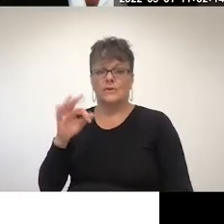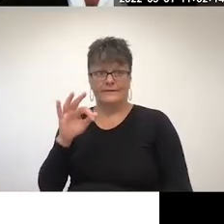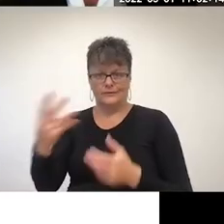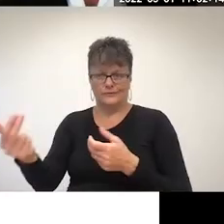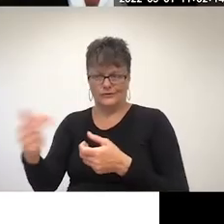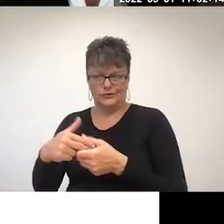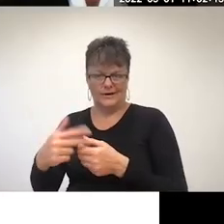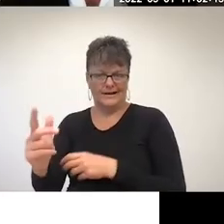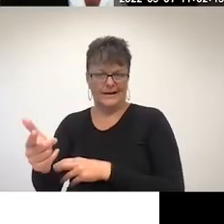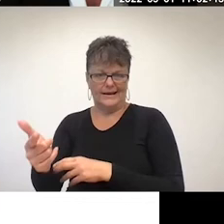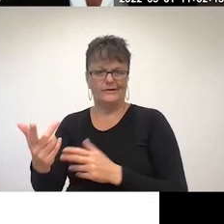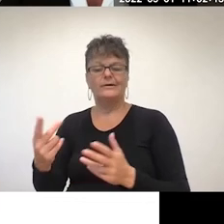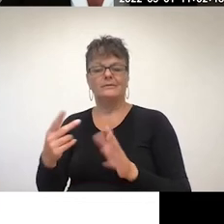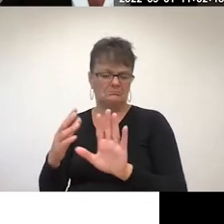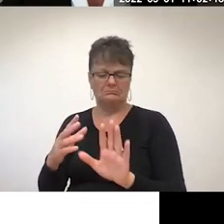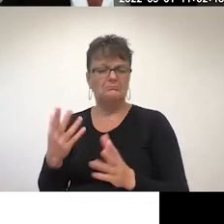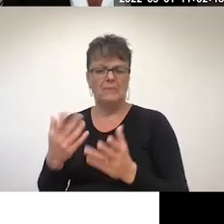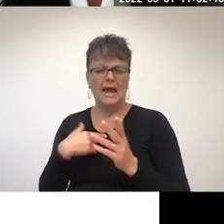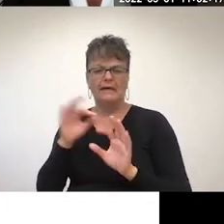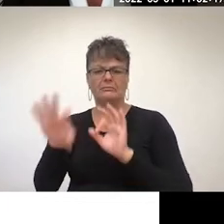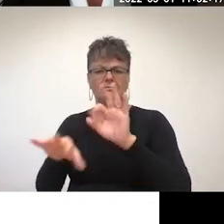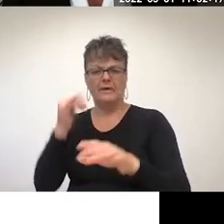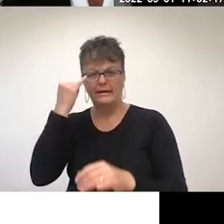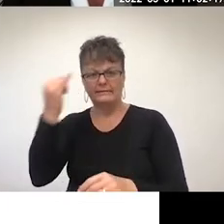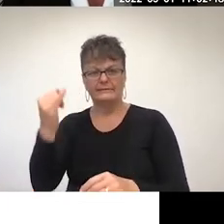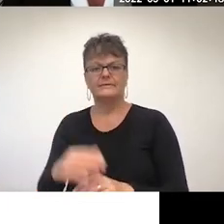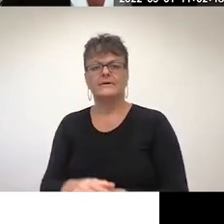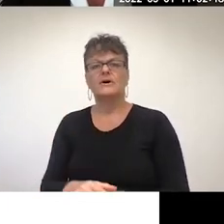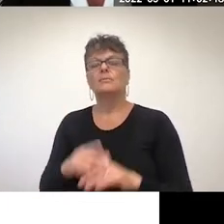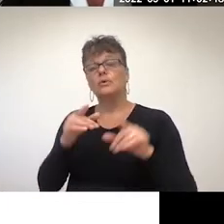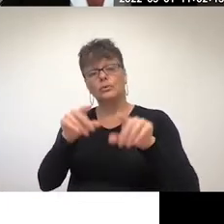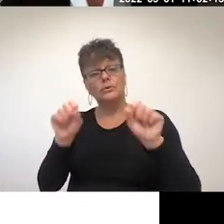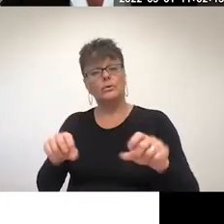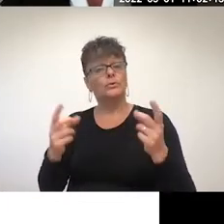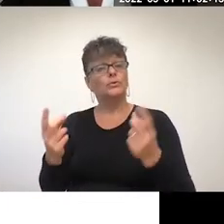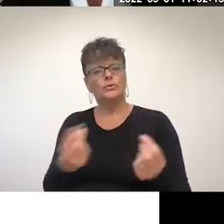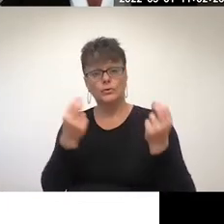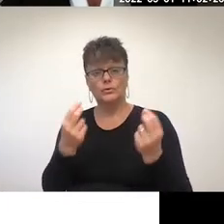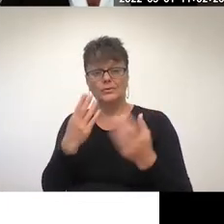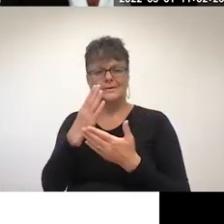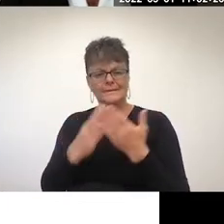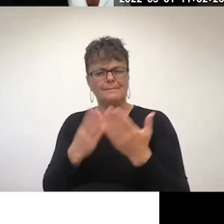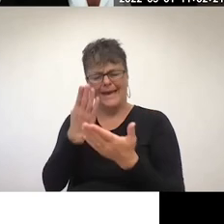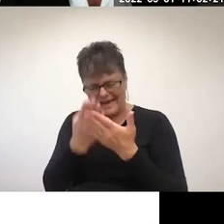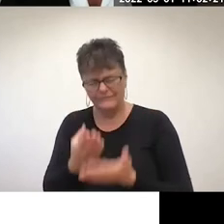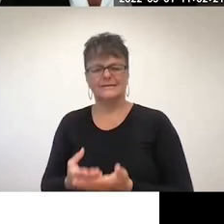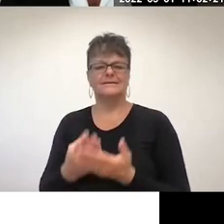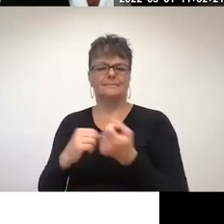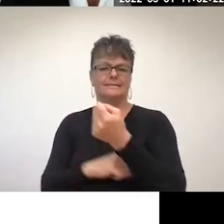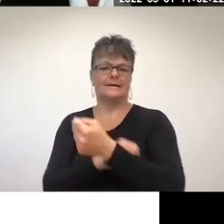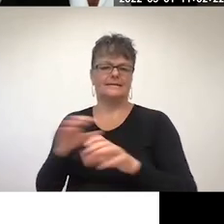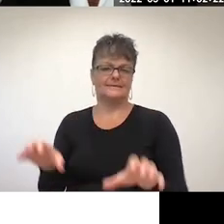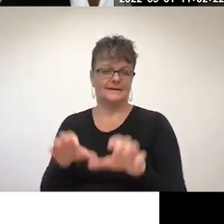here's a few ideas for things that we can think about doing based on learning science to maximize the potential for student learning. The